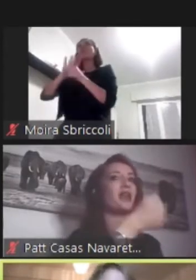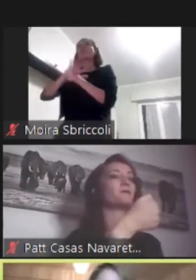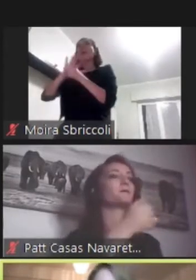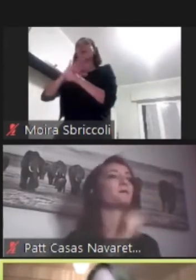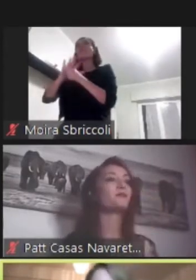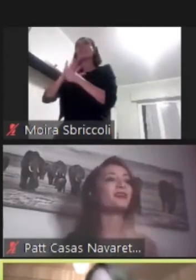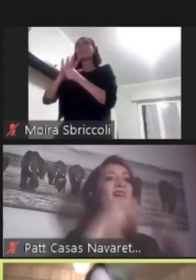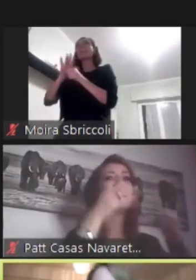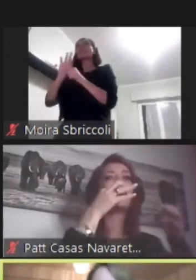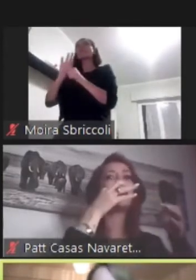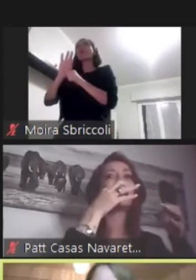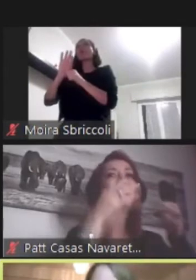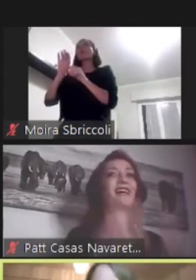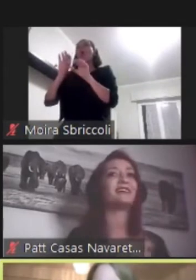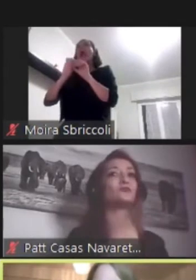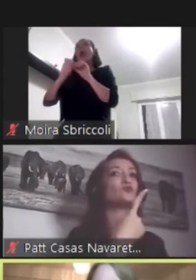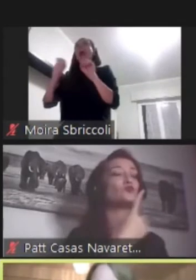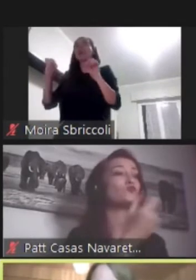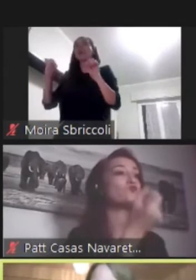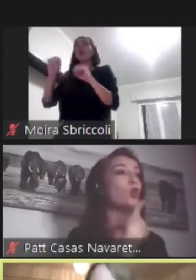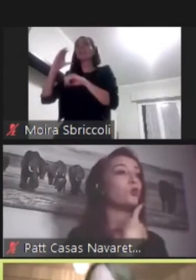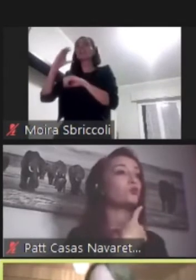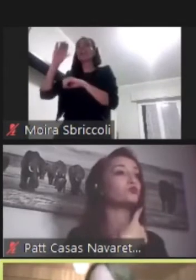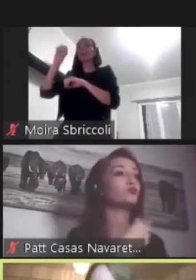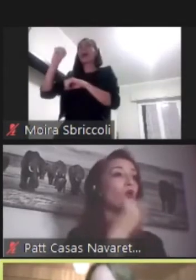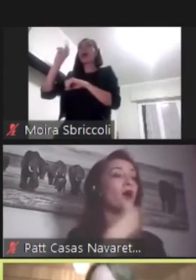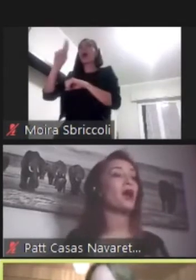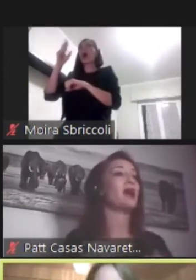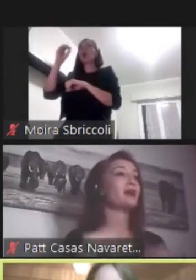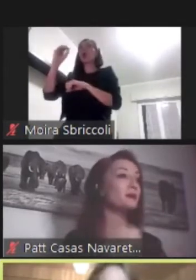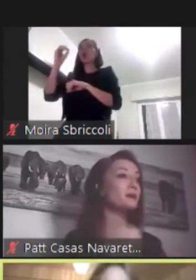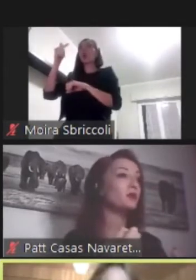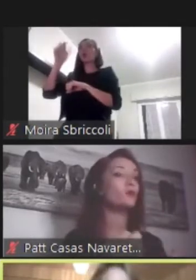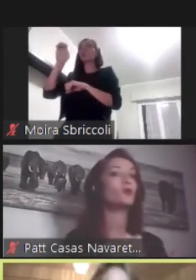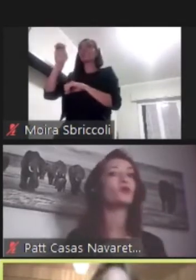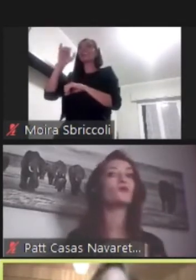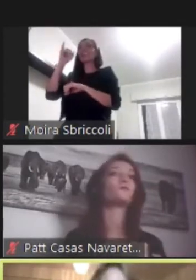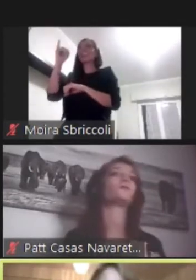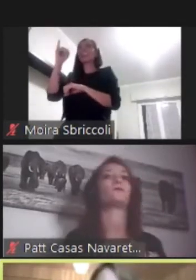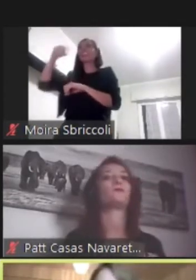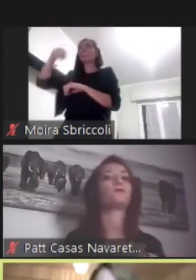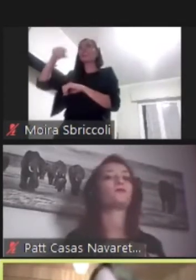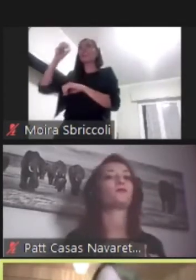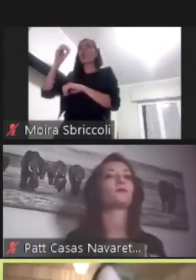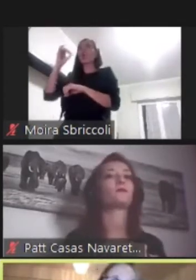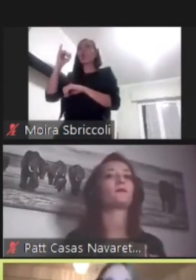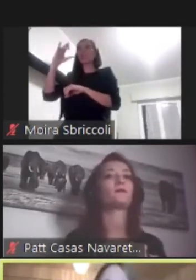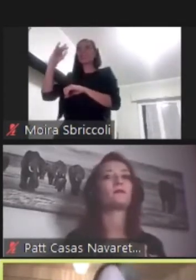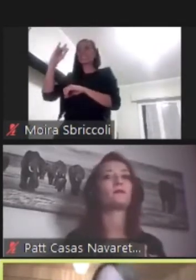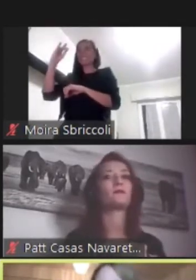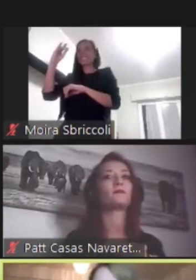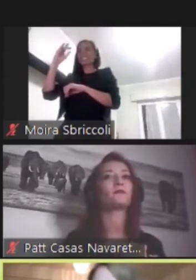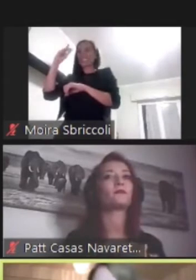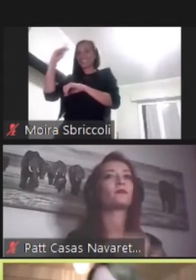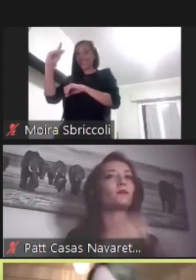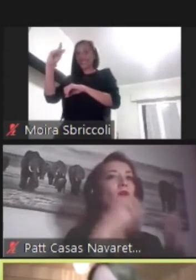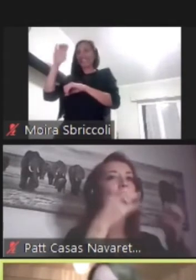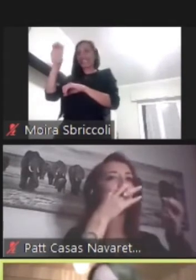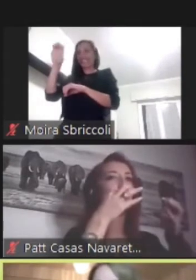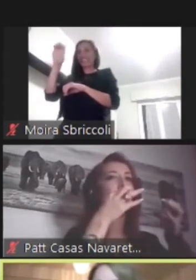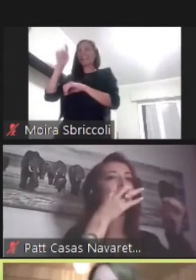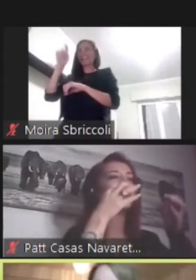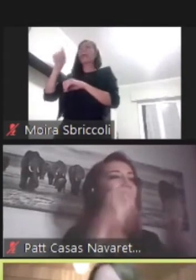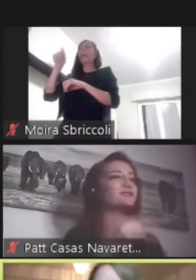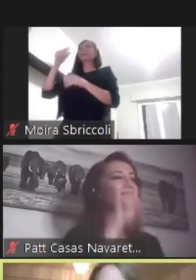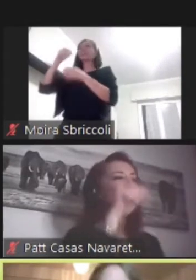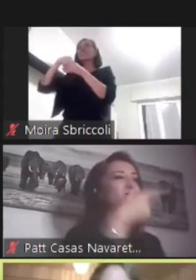The astaxanthin has this reddish pigment that occurs in fish,